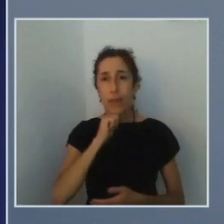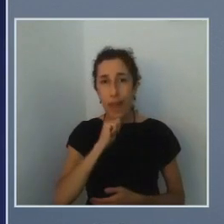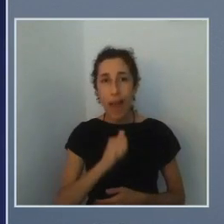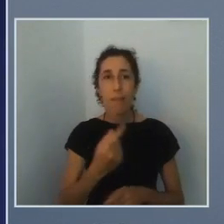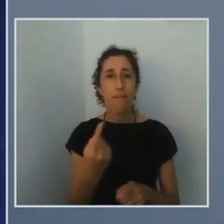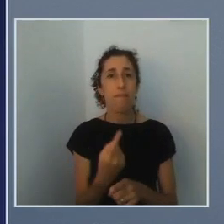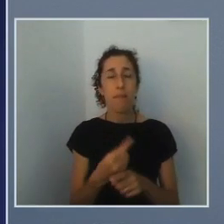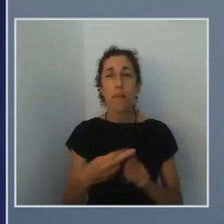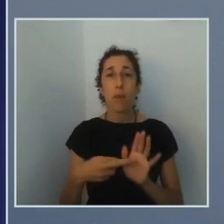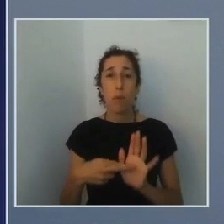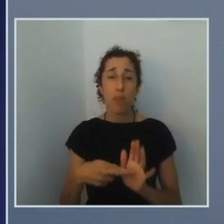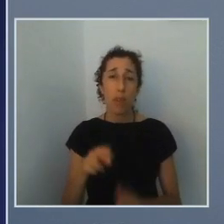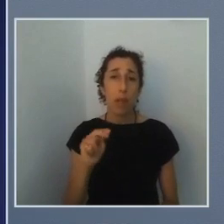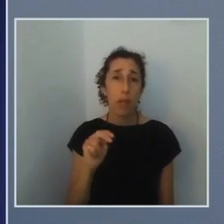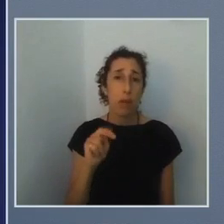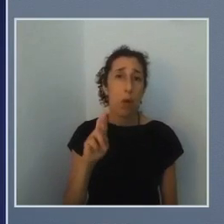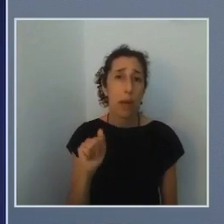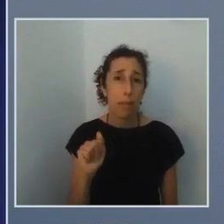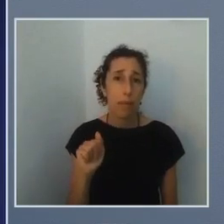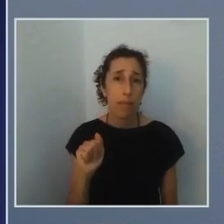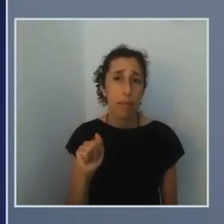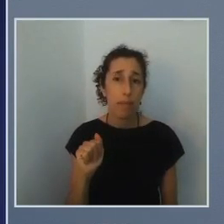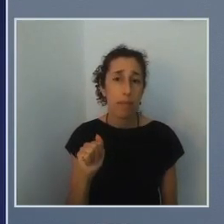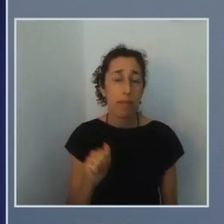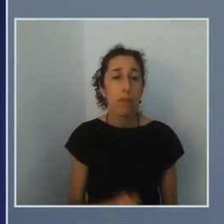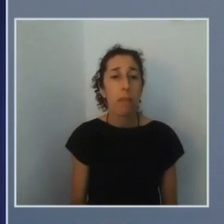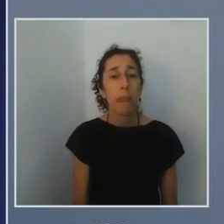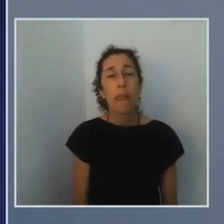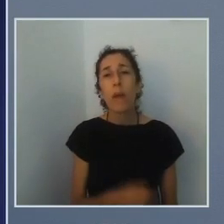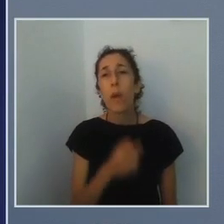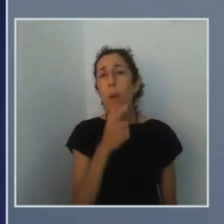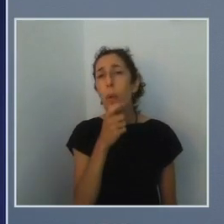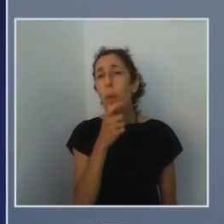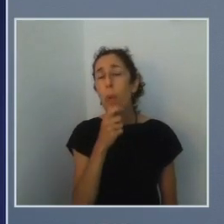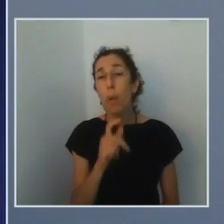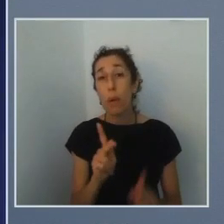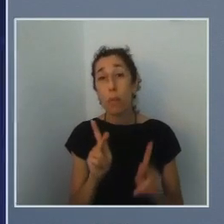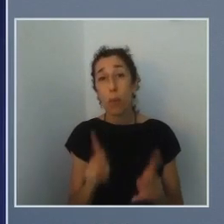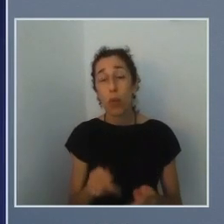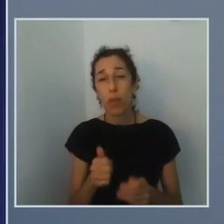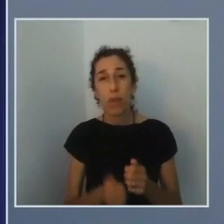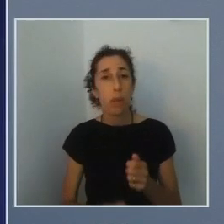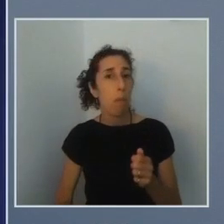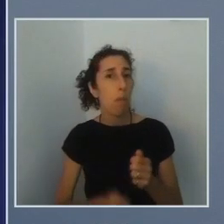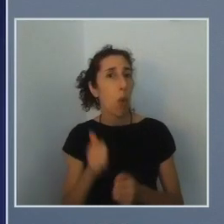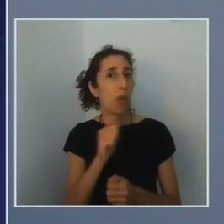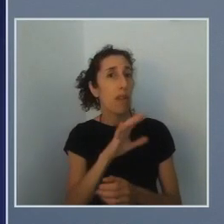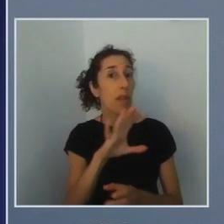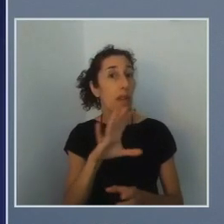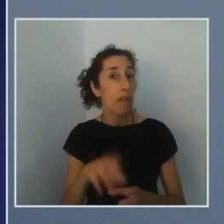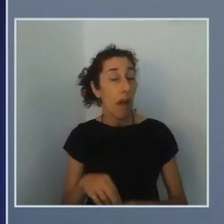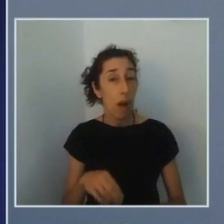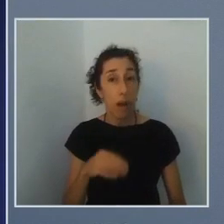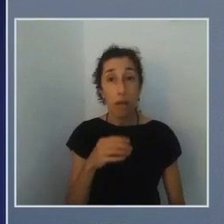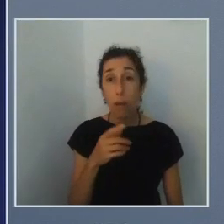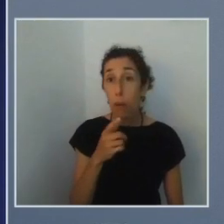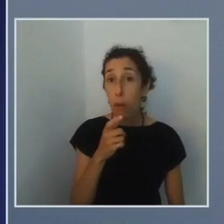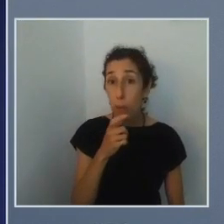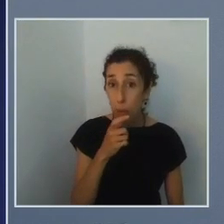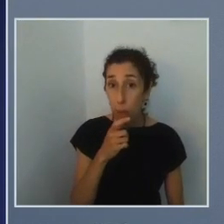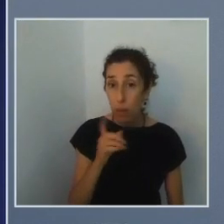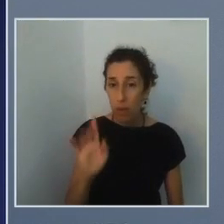The central figure behind this scheme was none other than Mr. Wayne